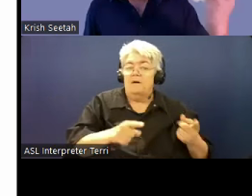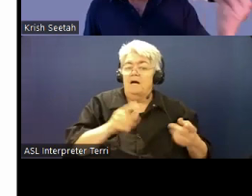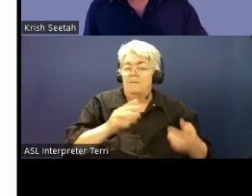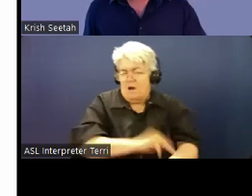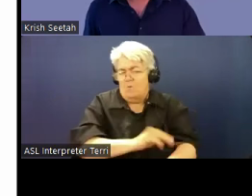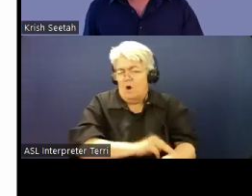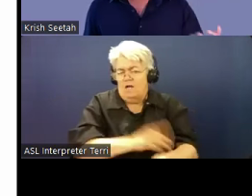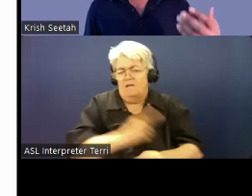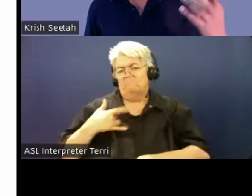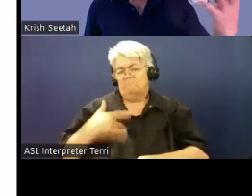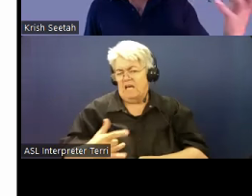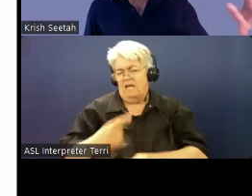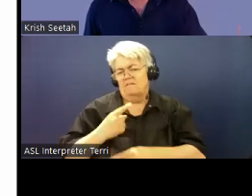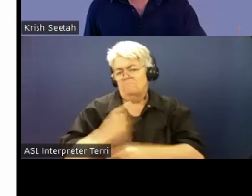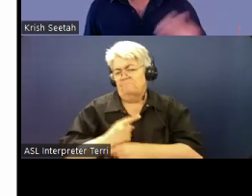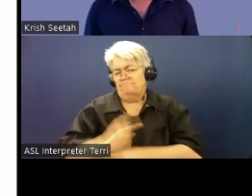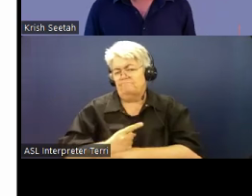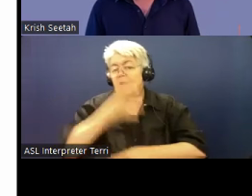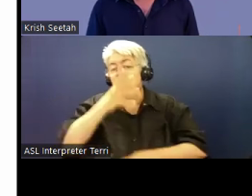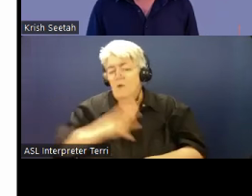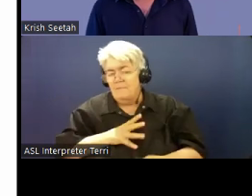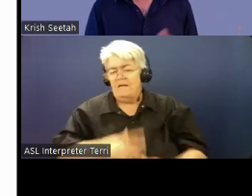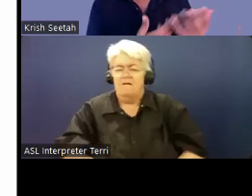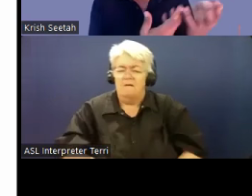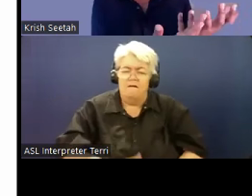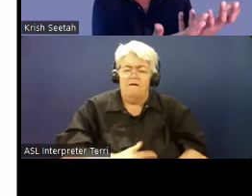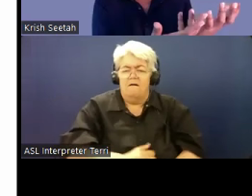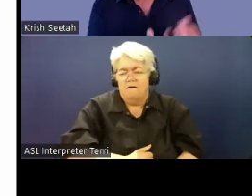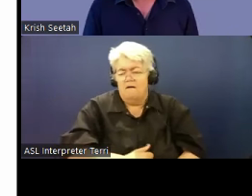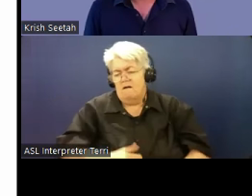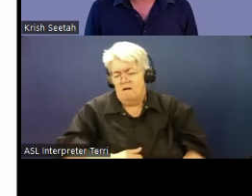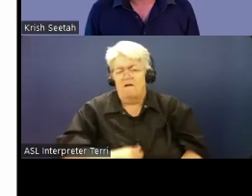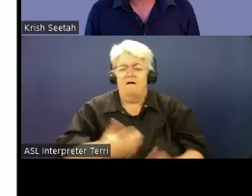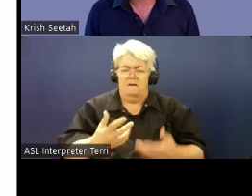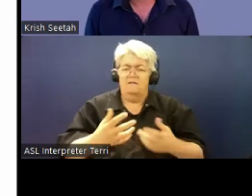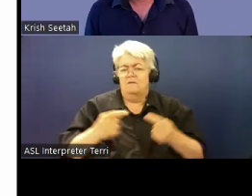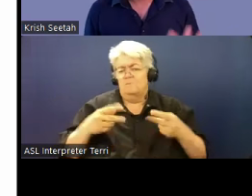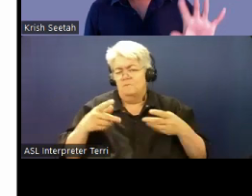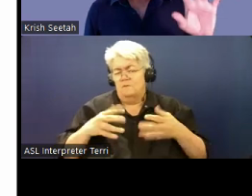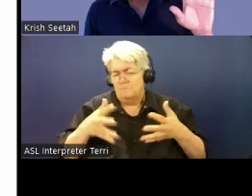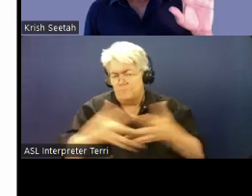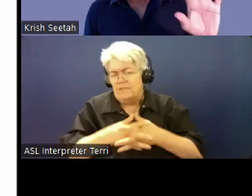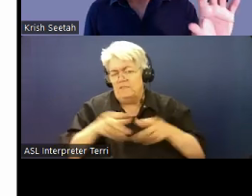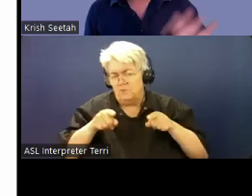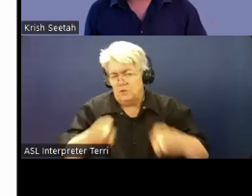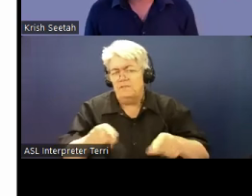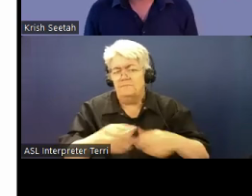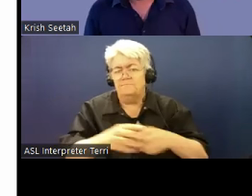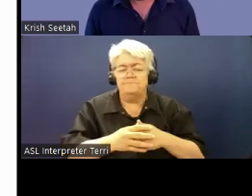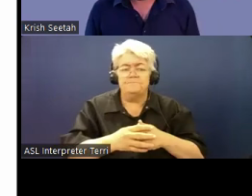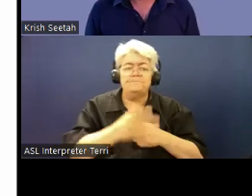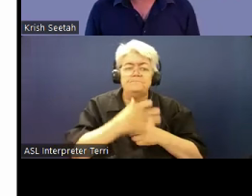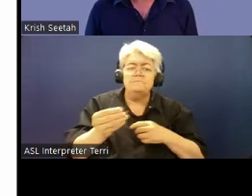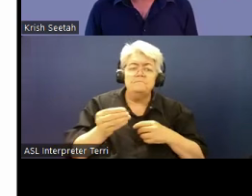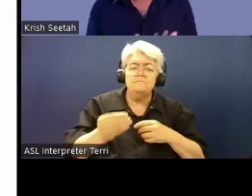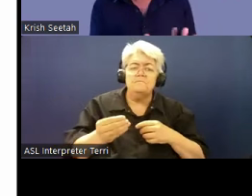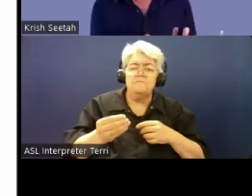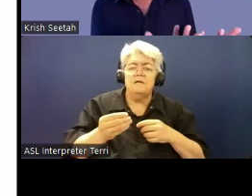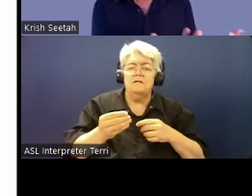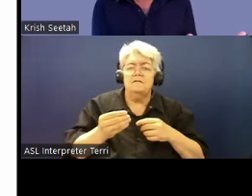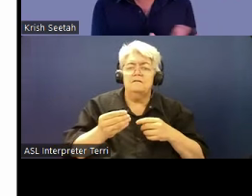marijuana may have been used more broadly, and we may have, it may also have been a case where we have marijuana